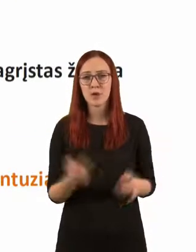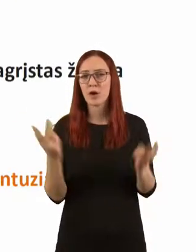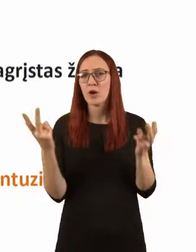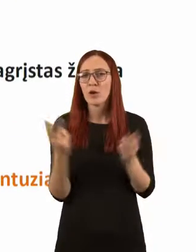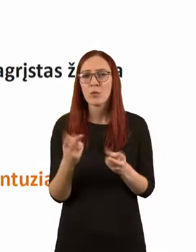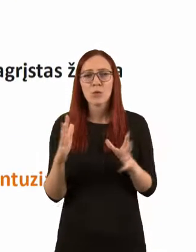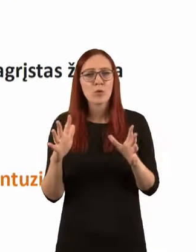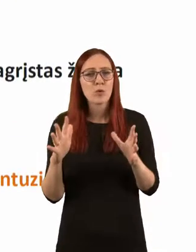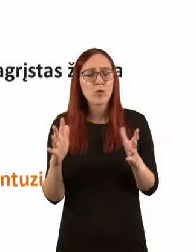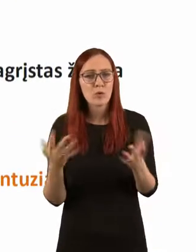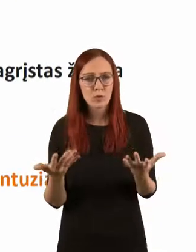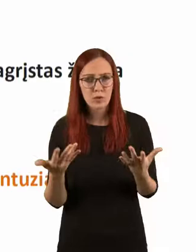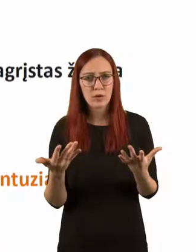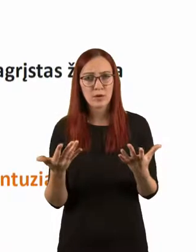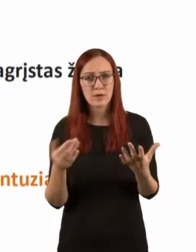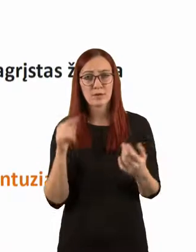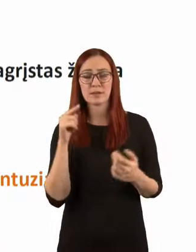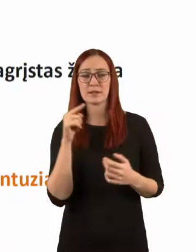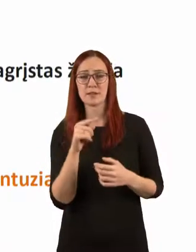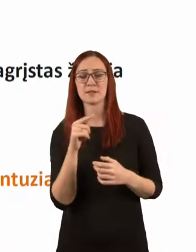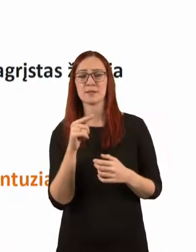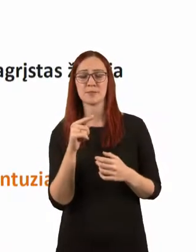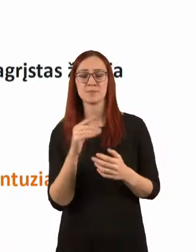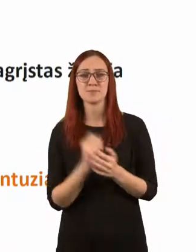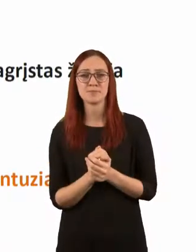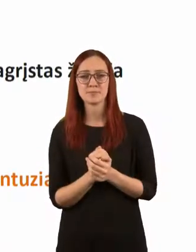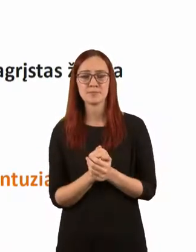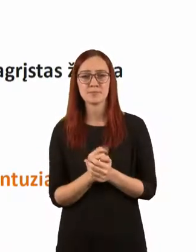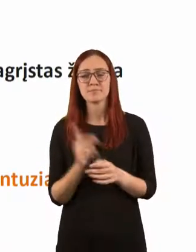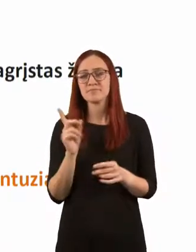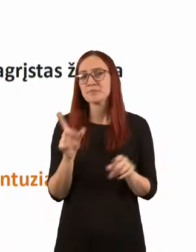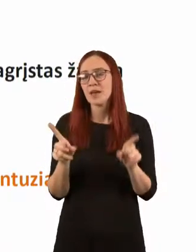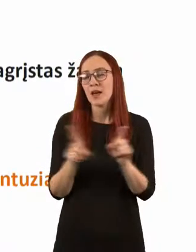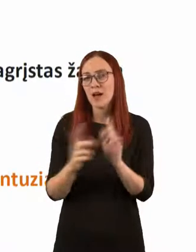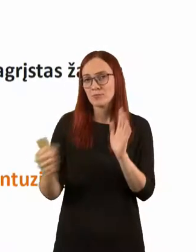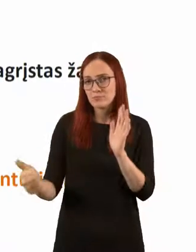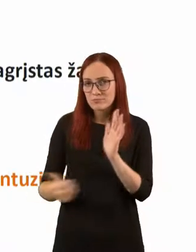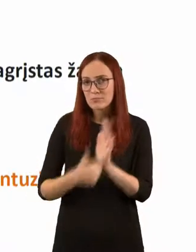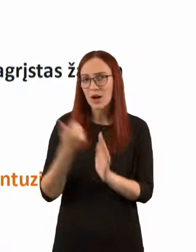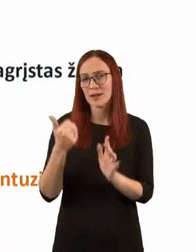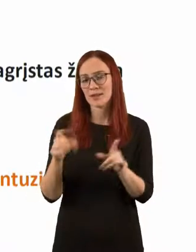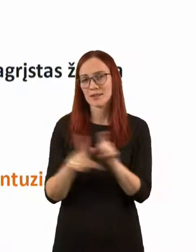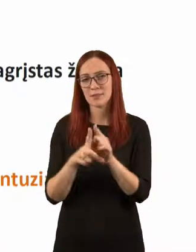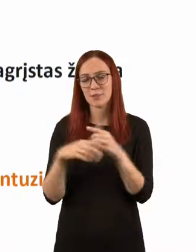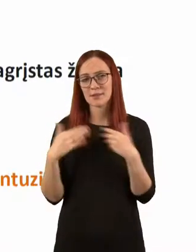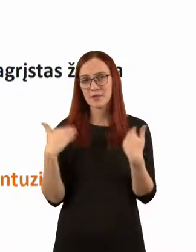more efficient way. Finally, what must happen